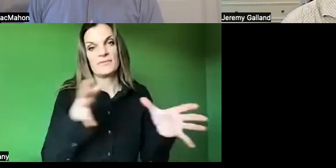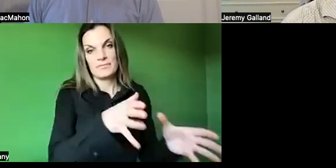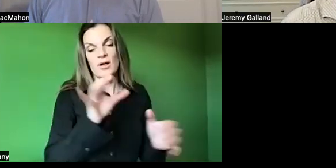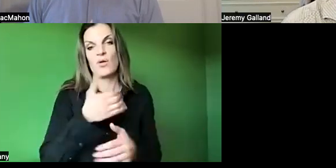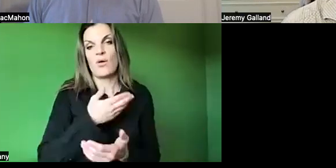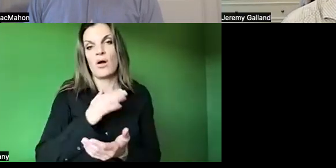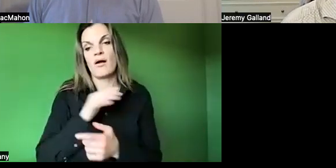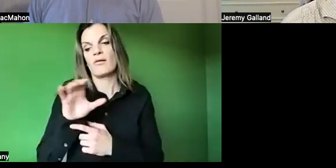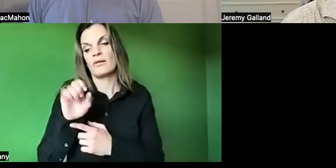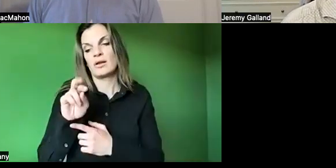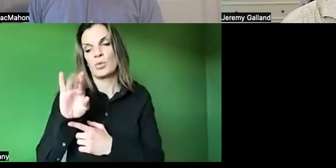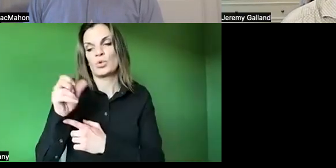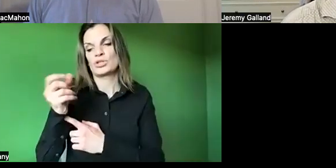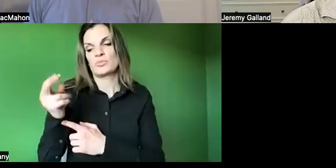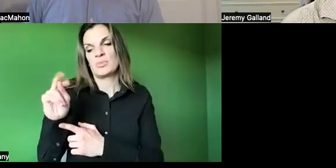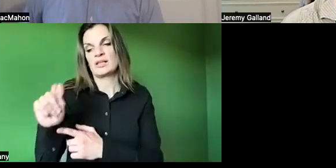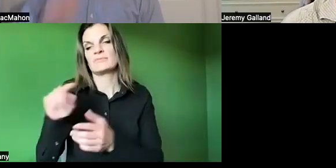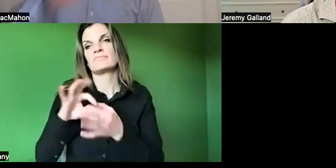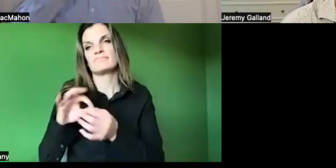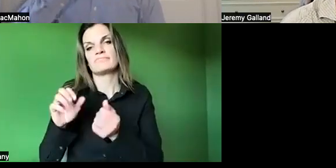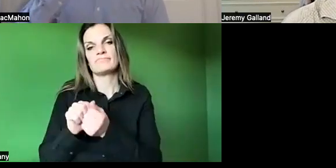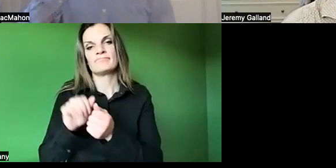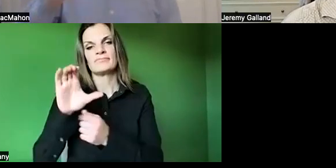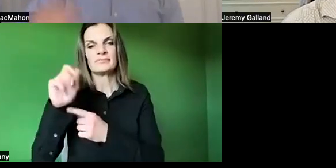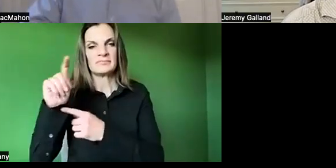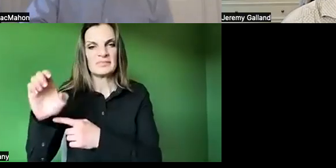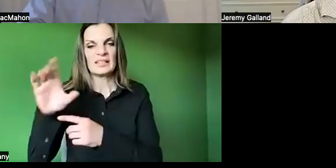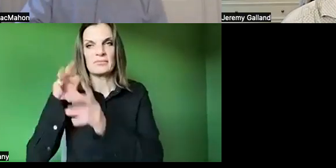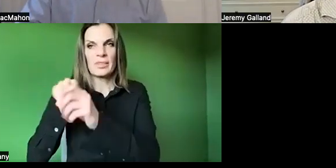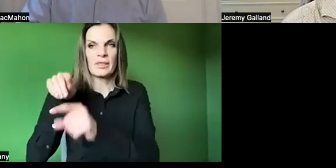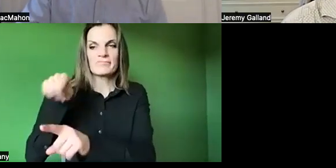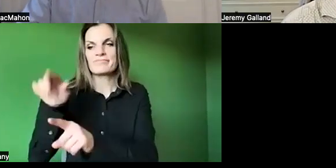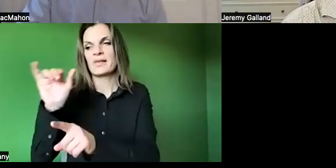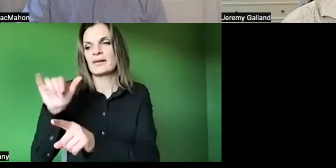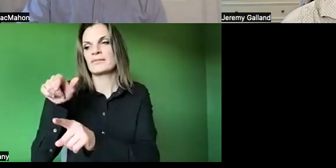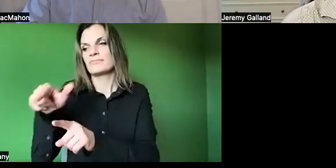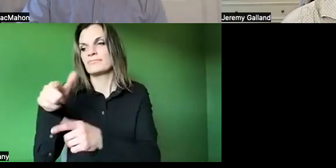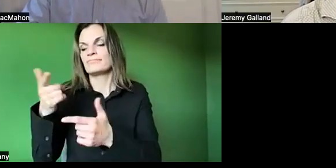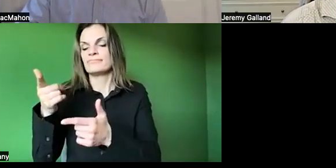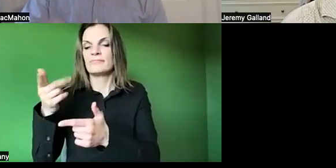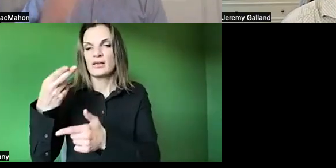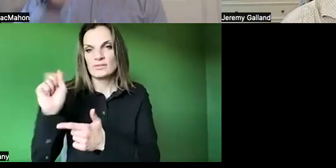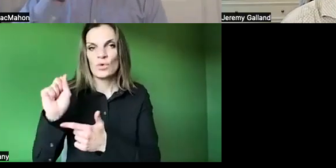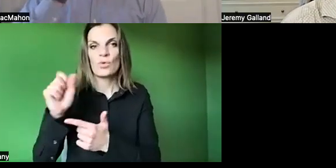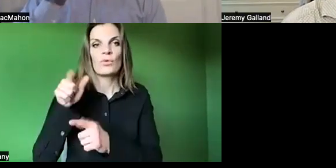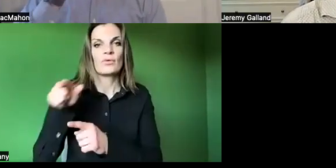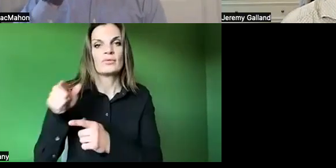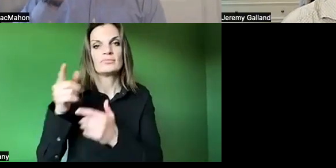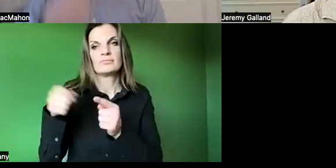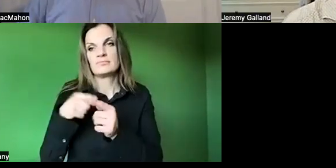enrichment staffing. Enrichment happens much more in the high school, so you have more classes. You have some classes with less than 20 kids in